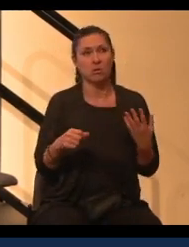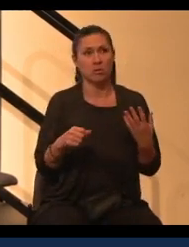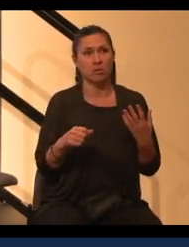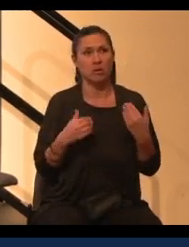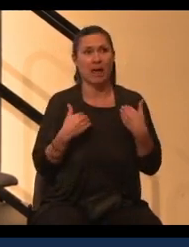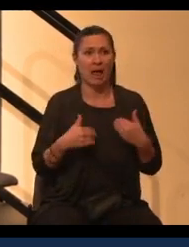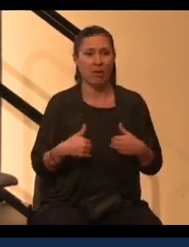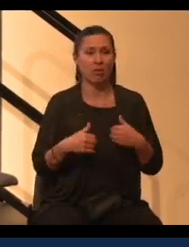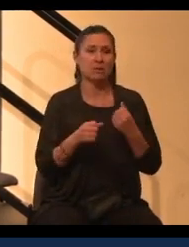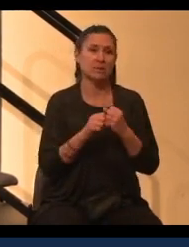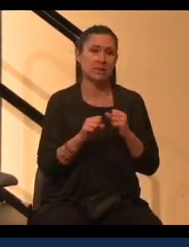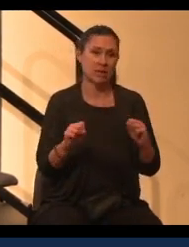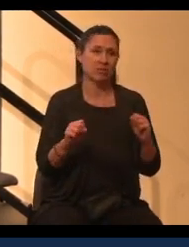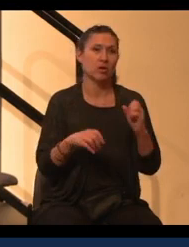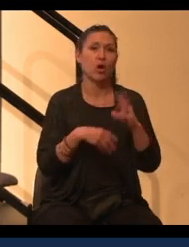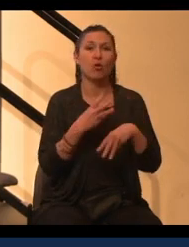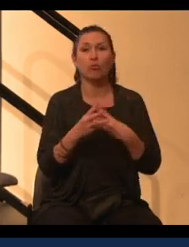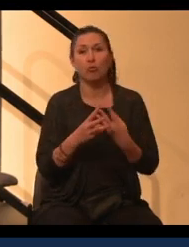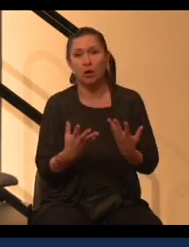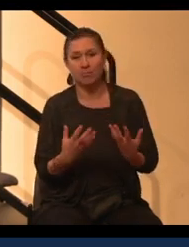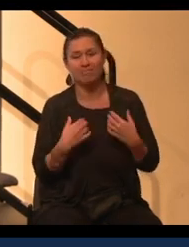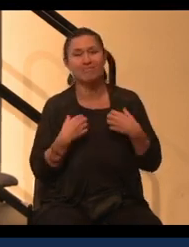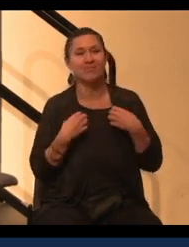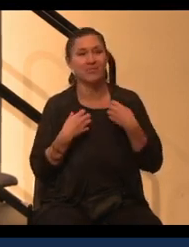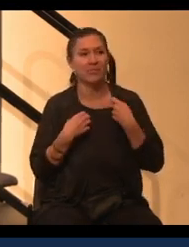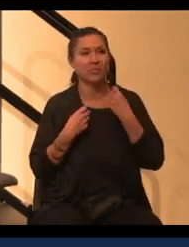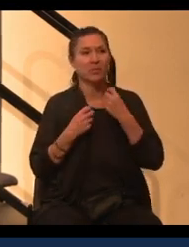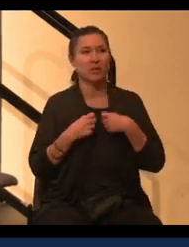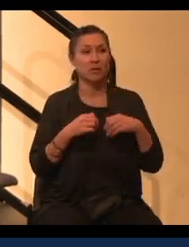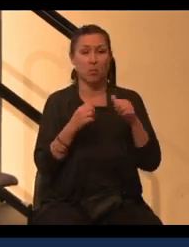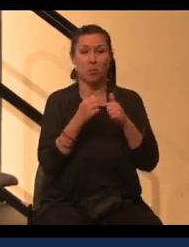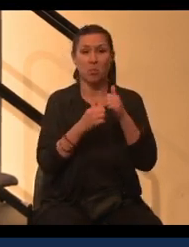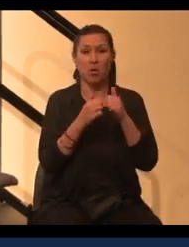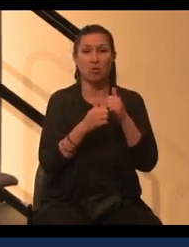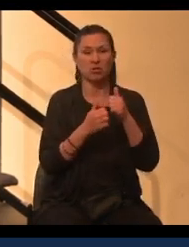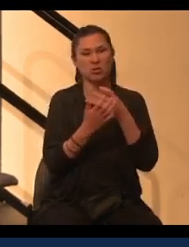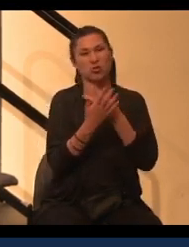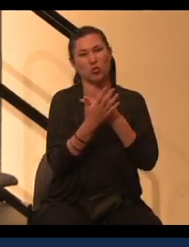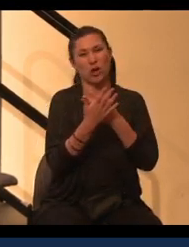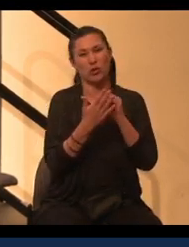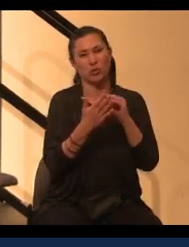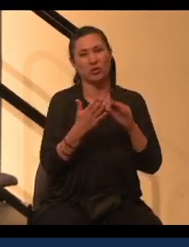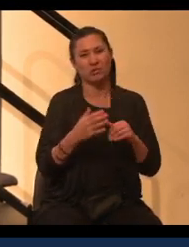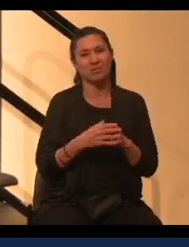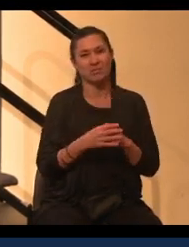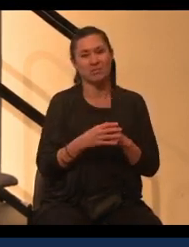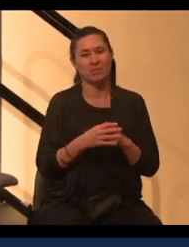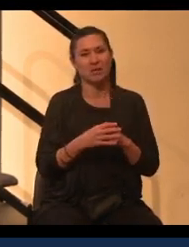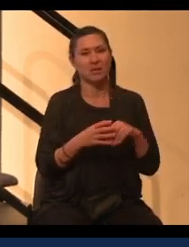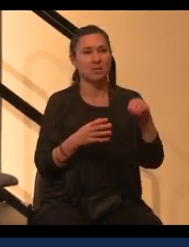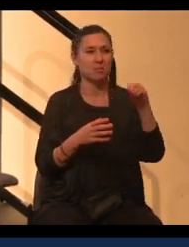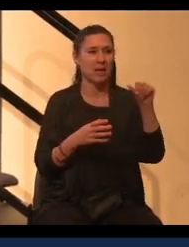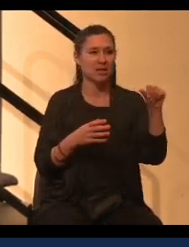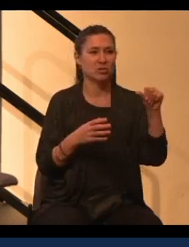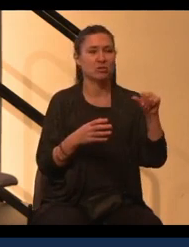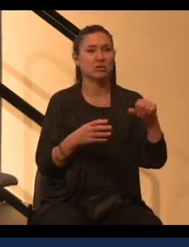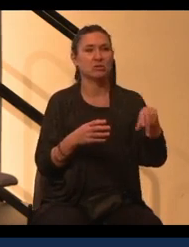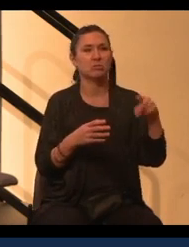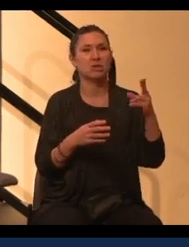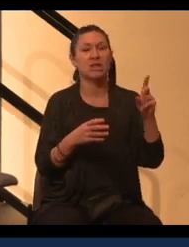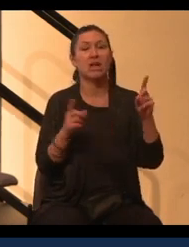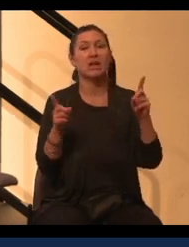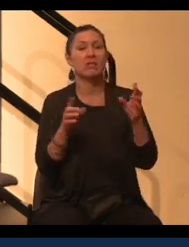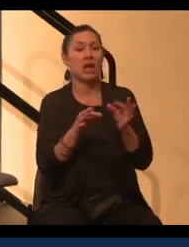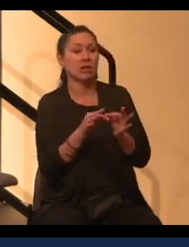health and safety around the world, but most of these are actually graduate students at the master's level that deferred their